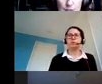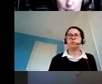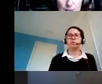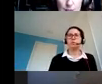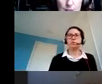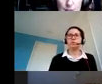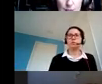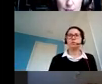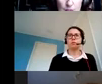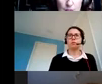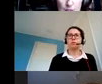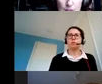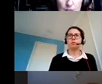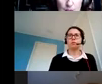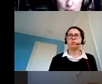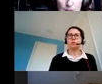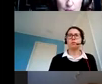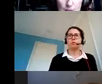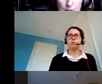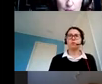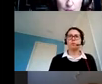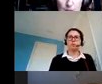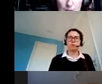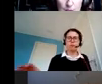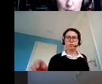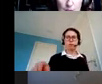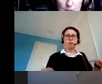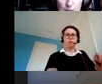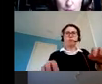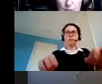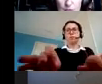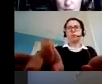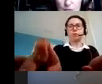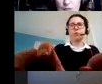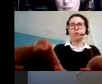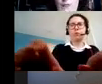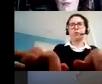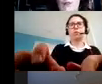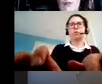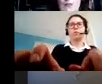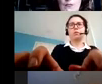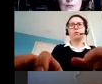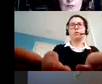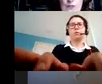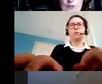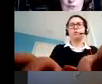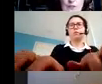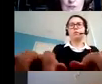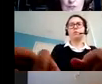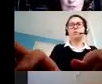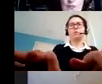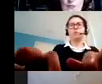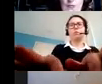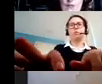of corporations and as far as the duty of both state and corporations in order to prevent